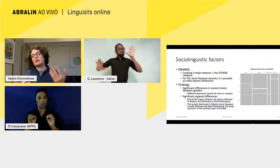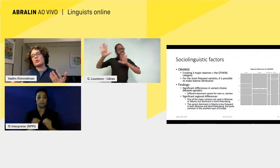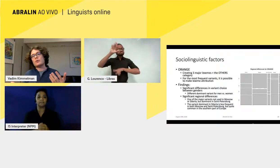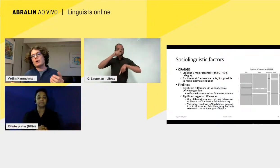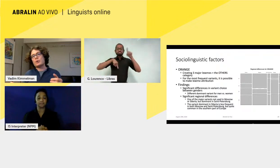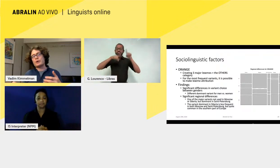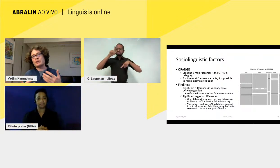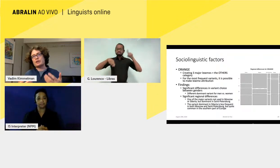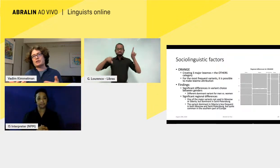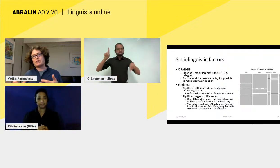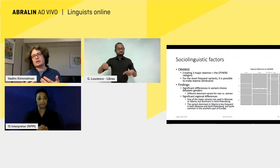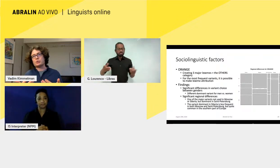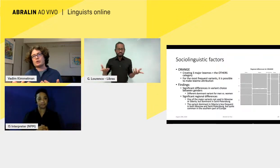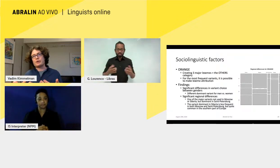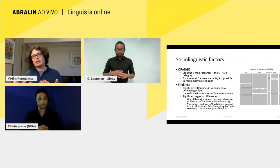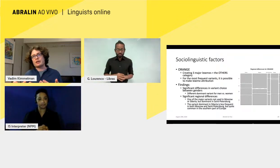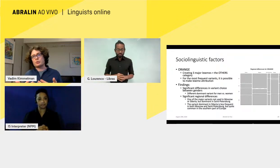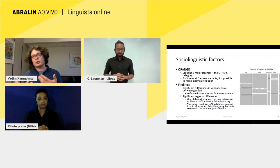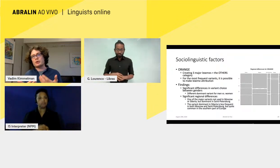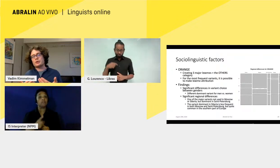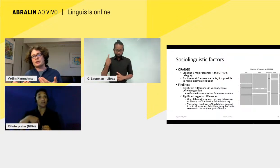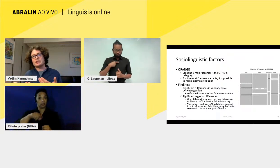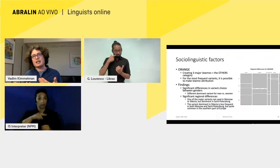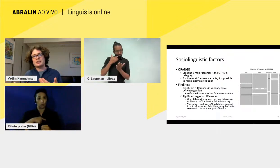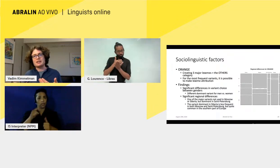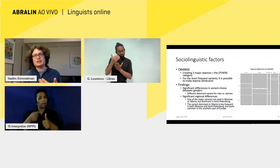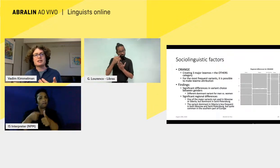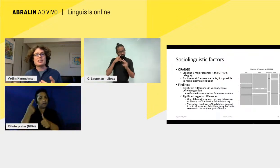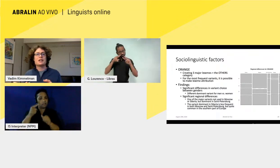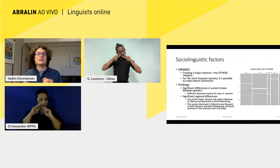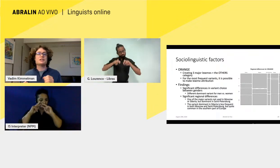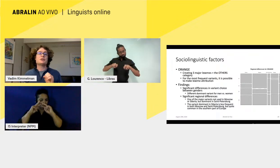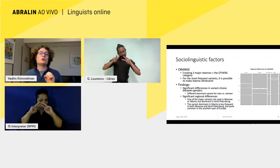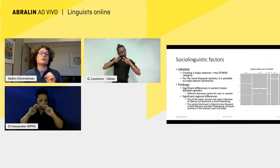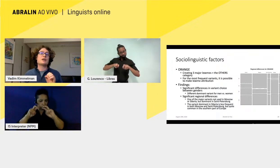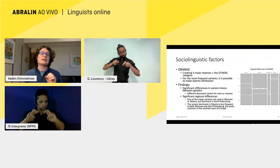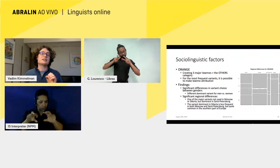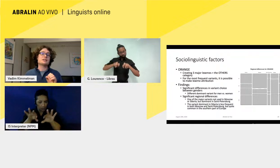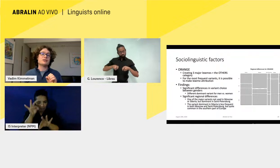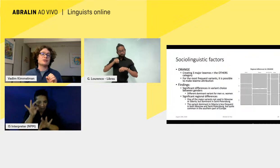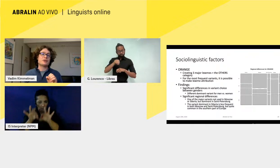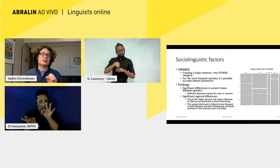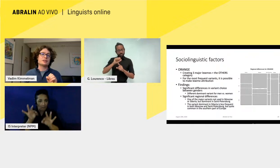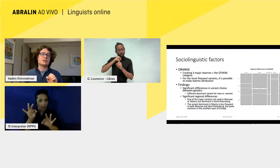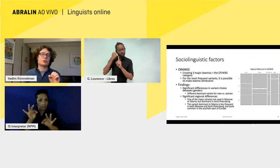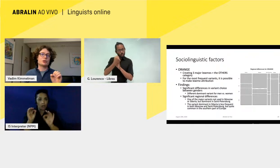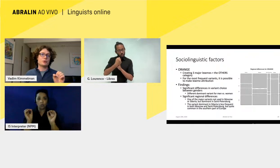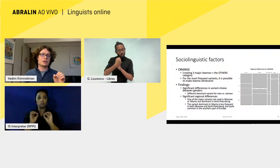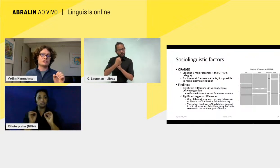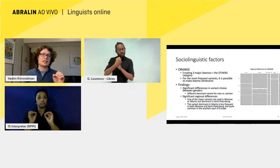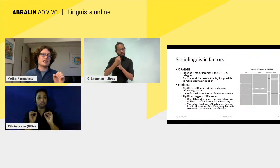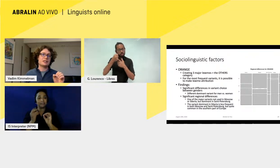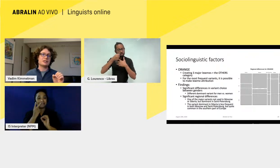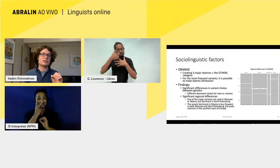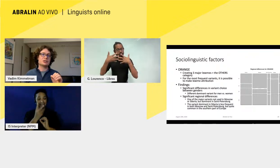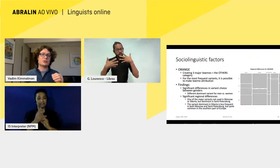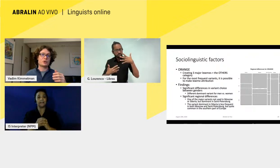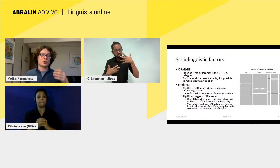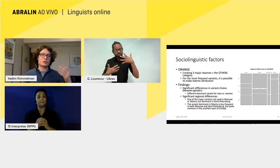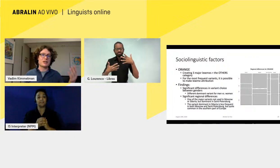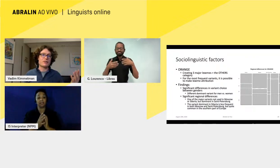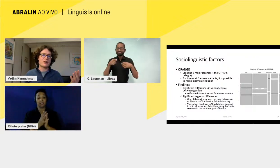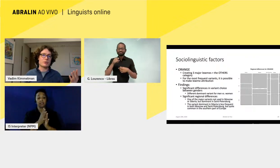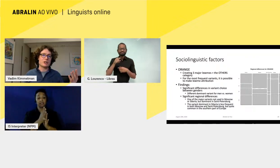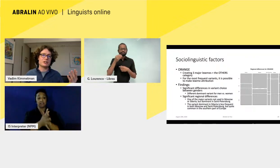In none of our initial exploratory studies did we find a difference between